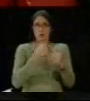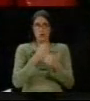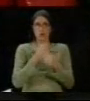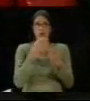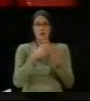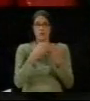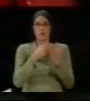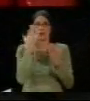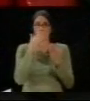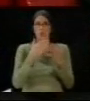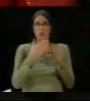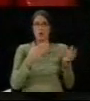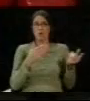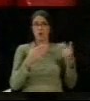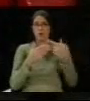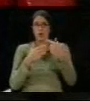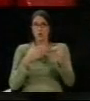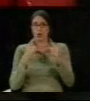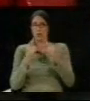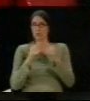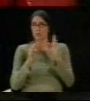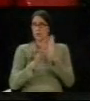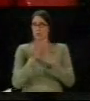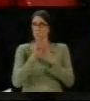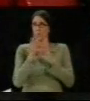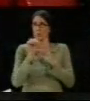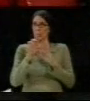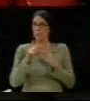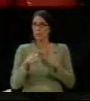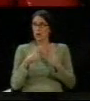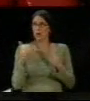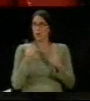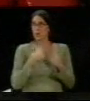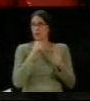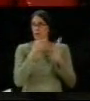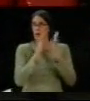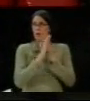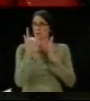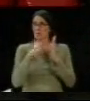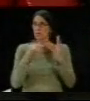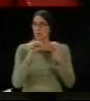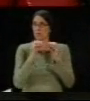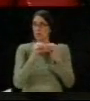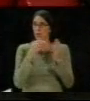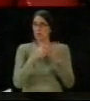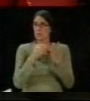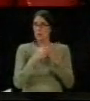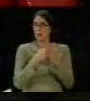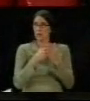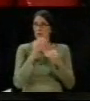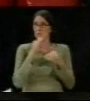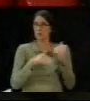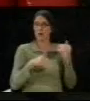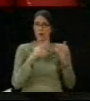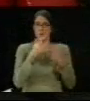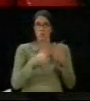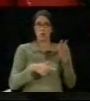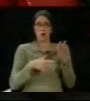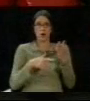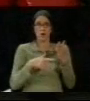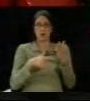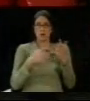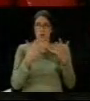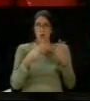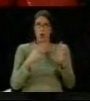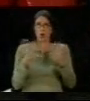not asking for more money than this body has contemplated and had planned to give us. The only thing that